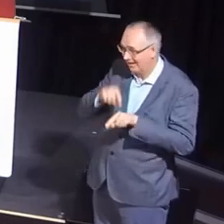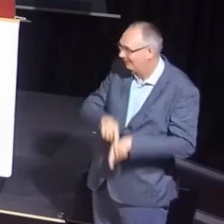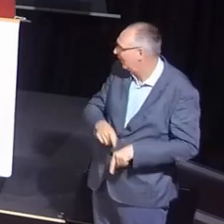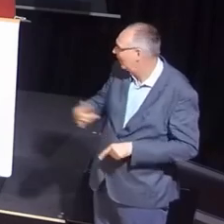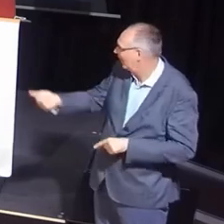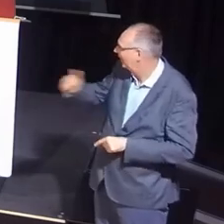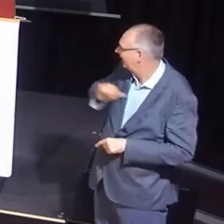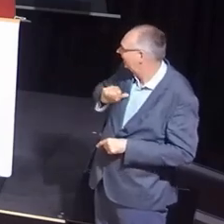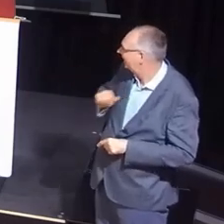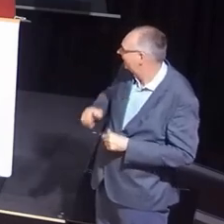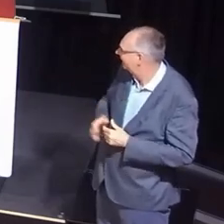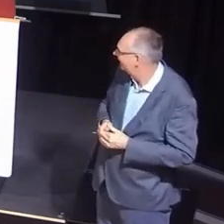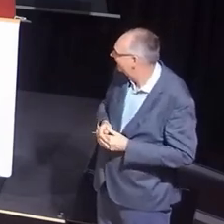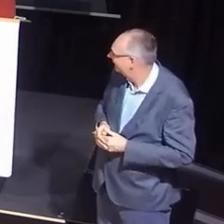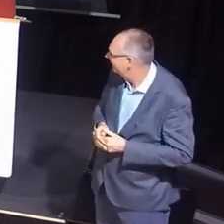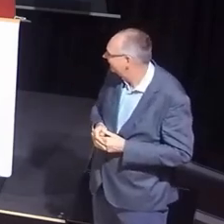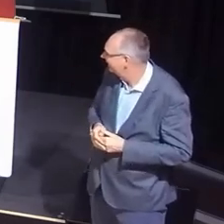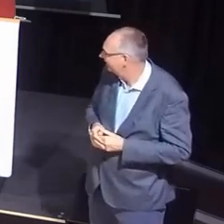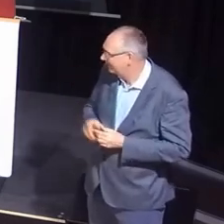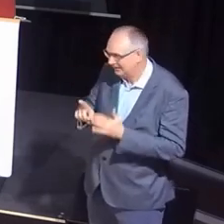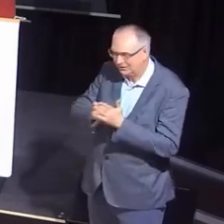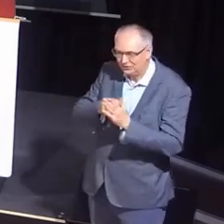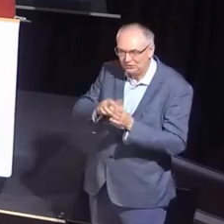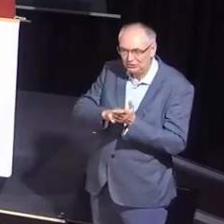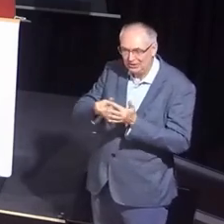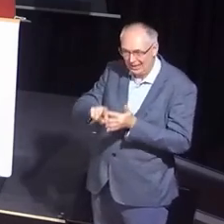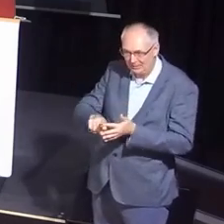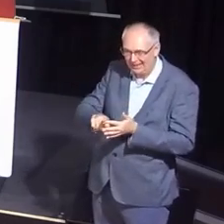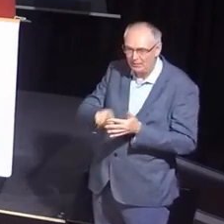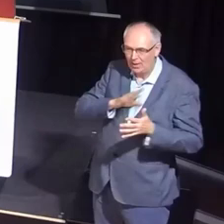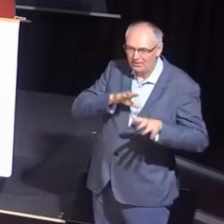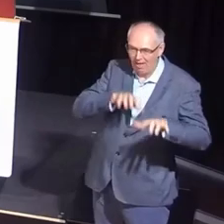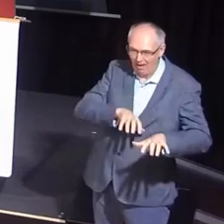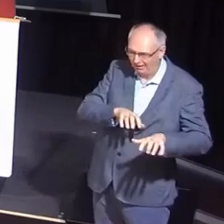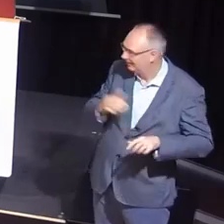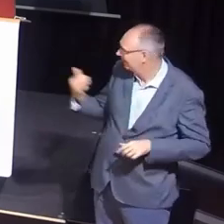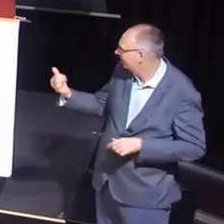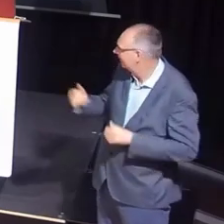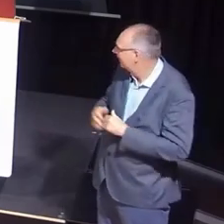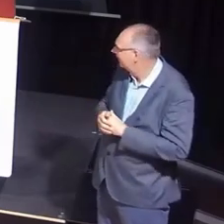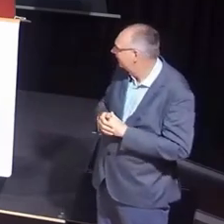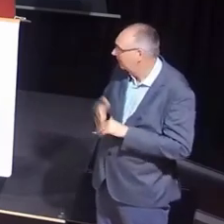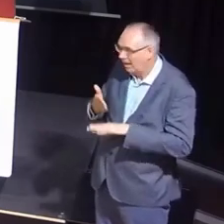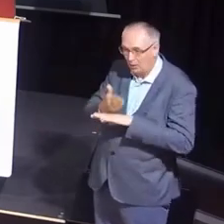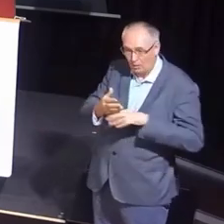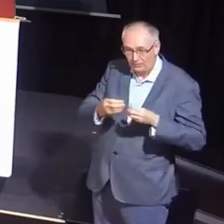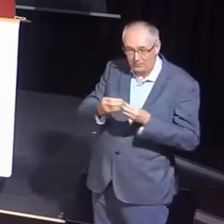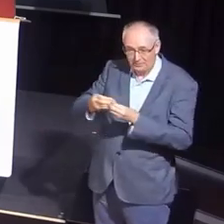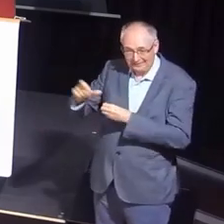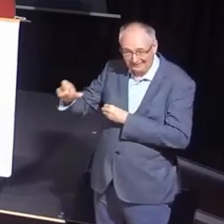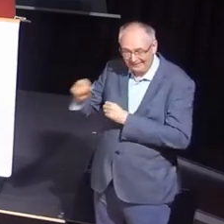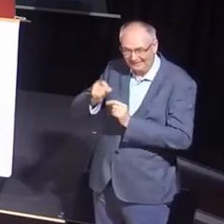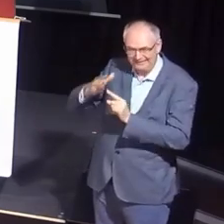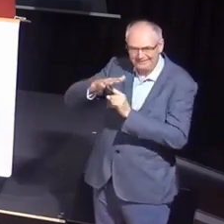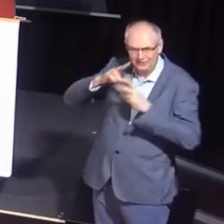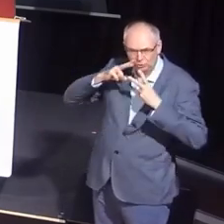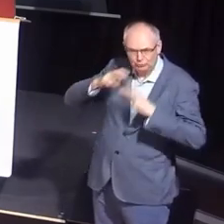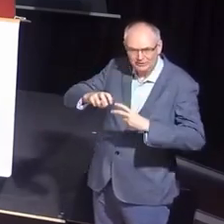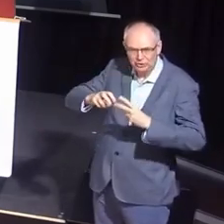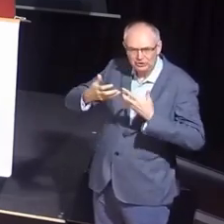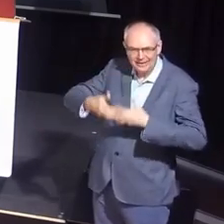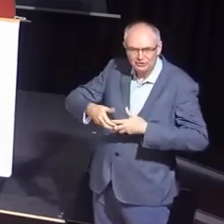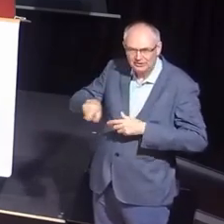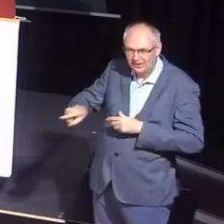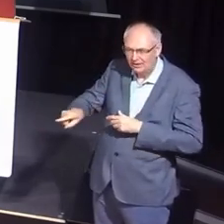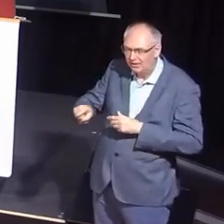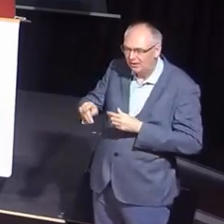Hello, guys. Hi. I'm Jamie. This is Lyra. I work for the BBC. I'm a senior research engineer, which